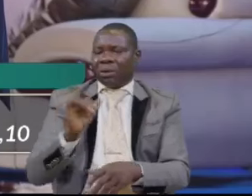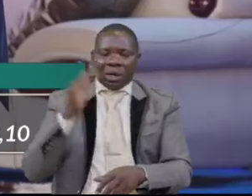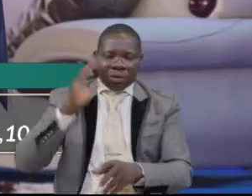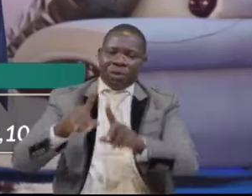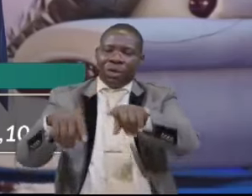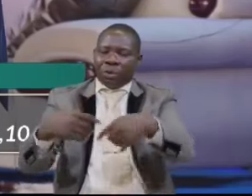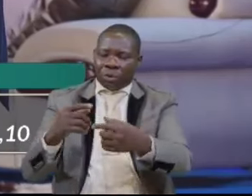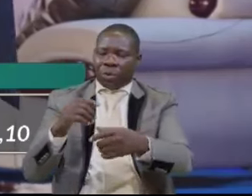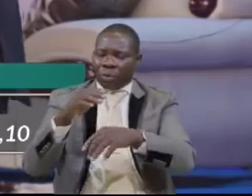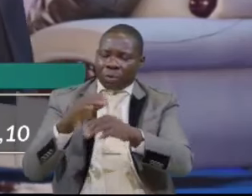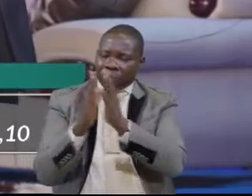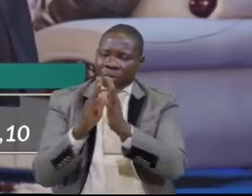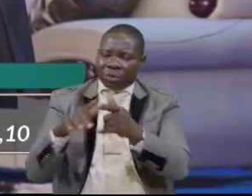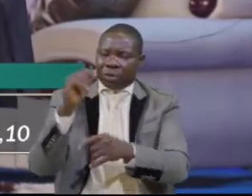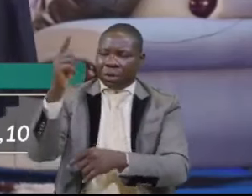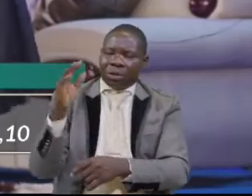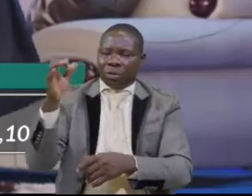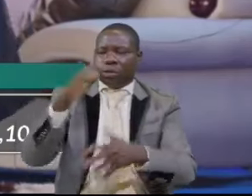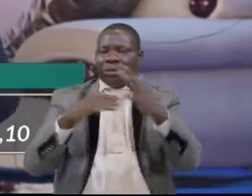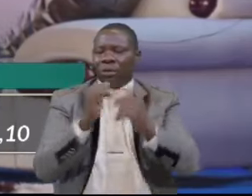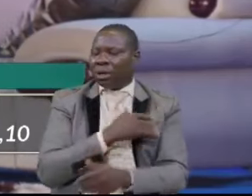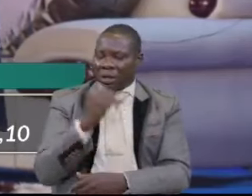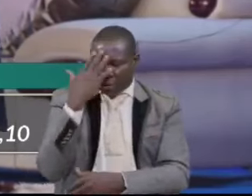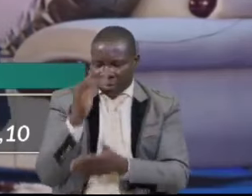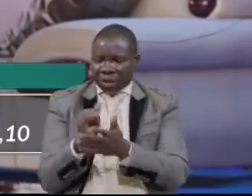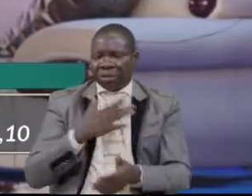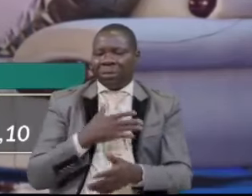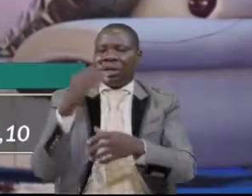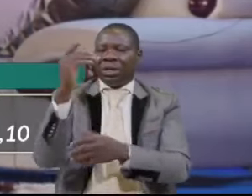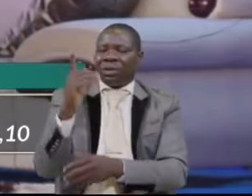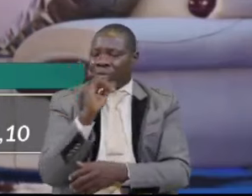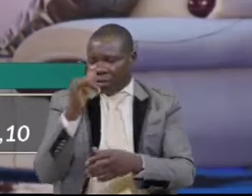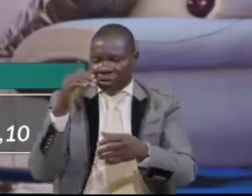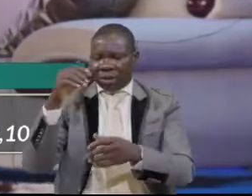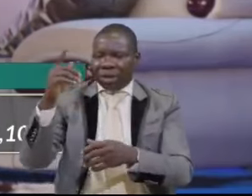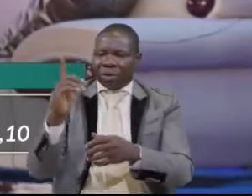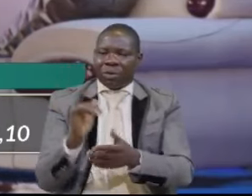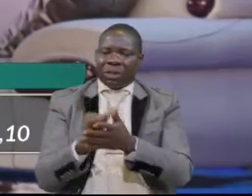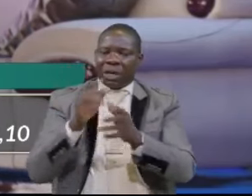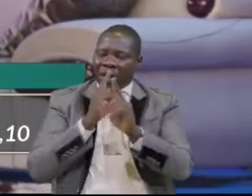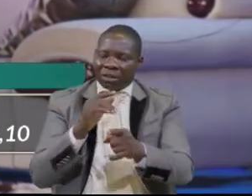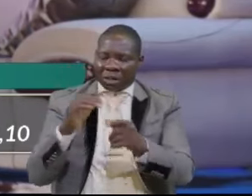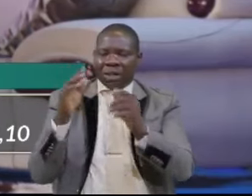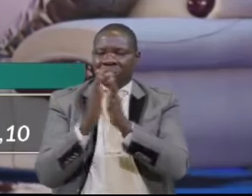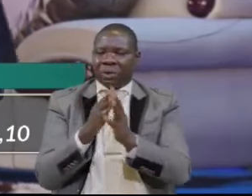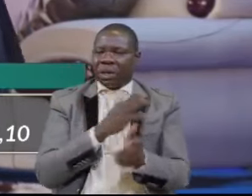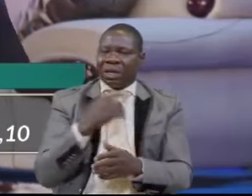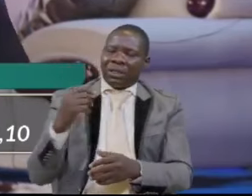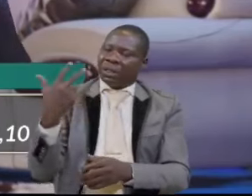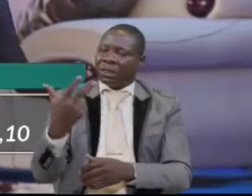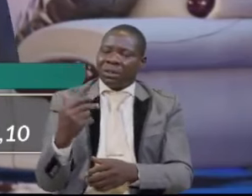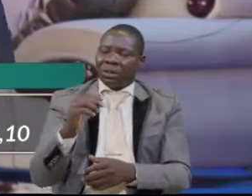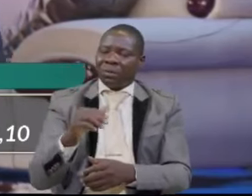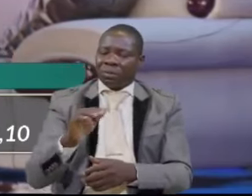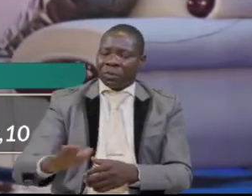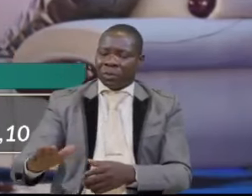God is the God that reveals secrets. And Shadrach, Meshach, and Abednego, they knew their God. In chapter